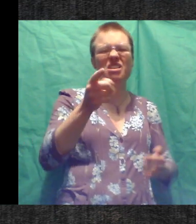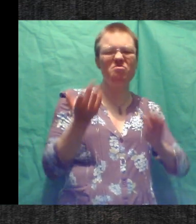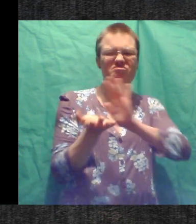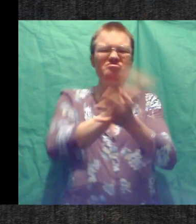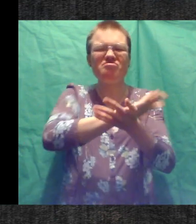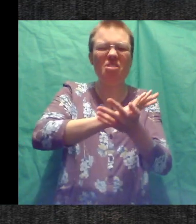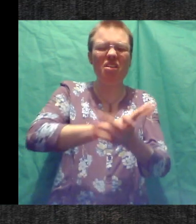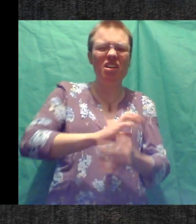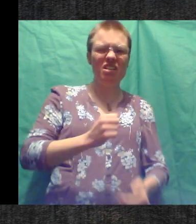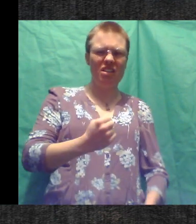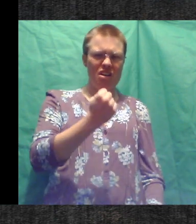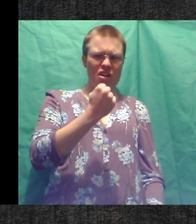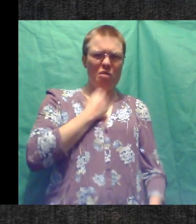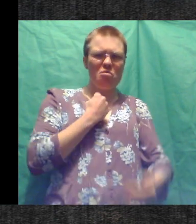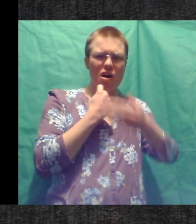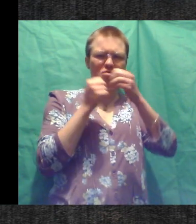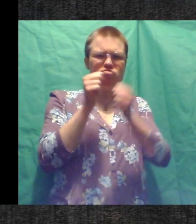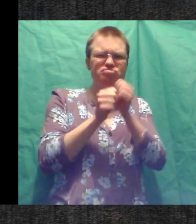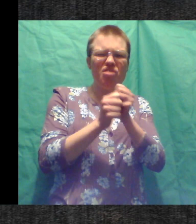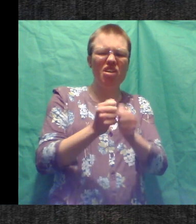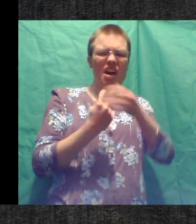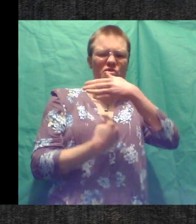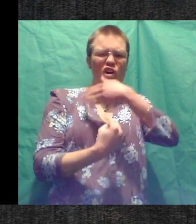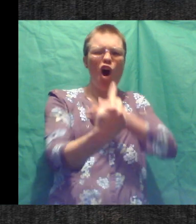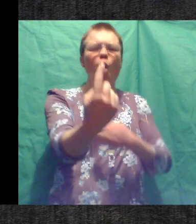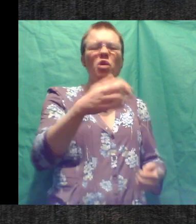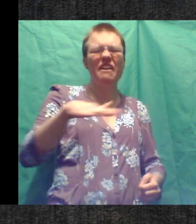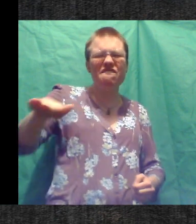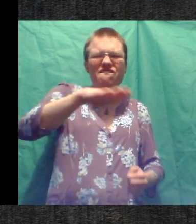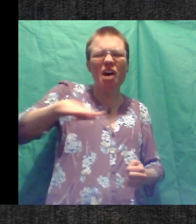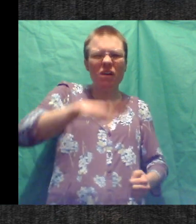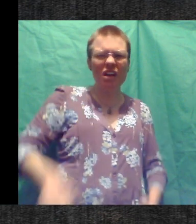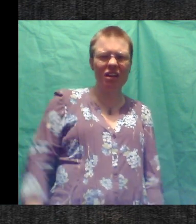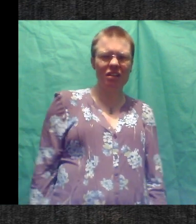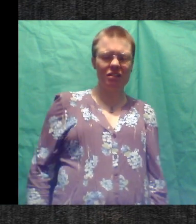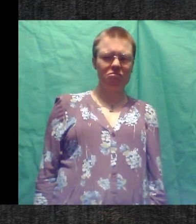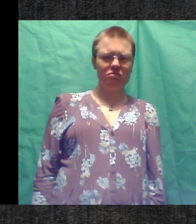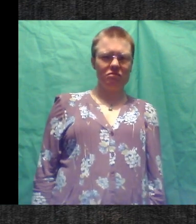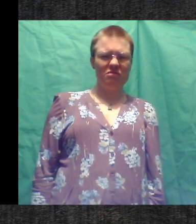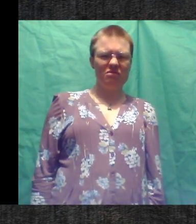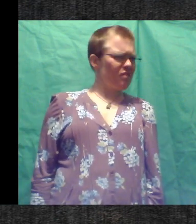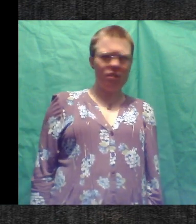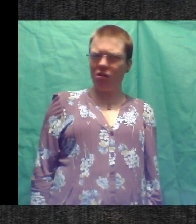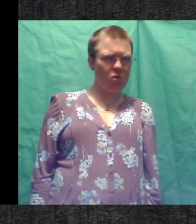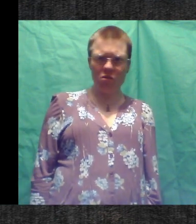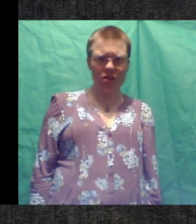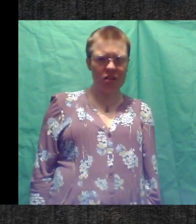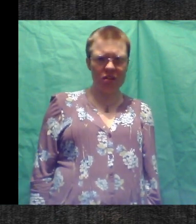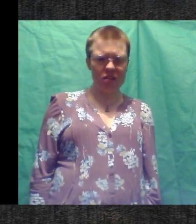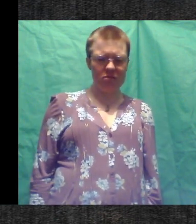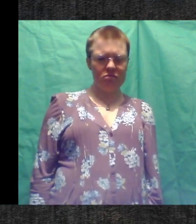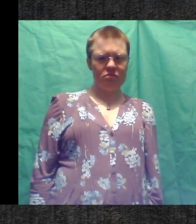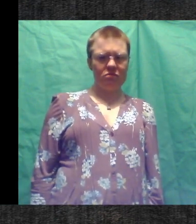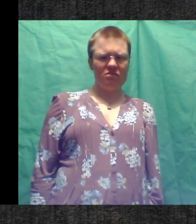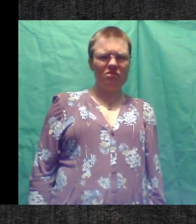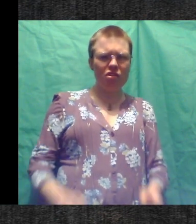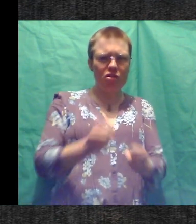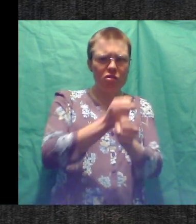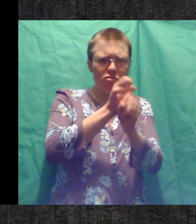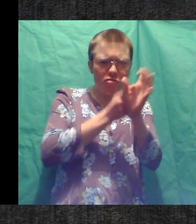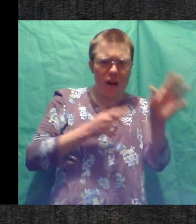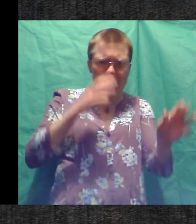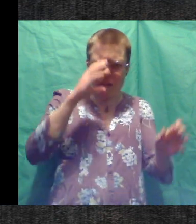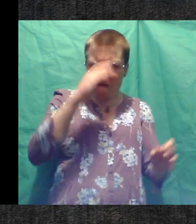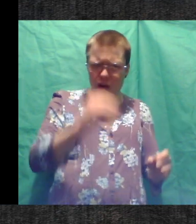Yes, Frank Yeager. The man who you destroyed was my brother and my only family.